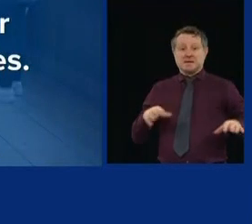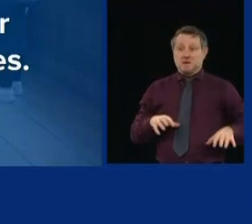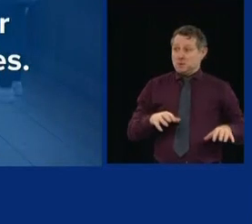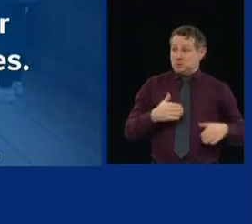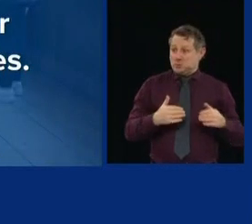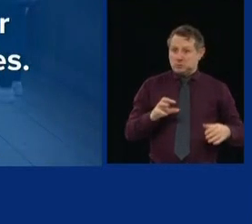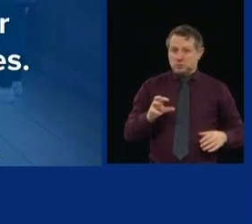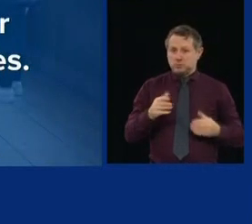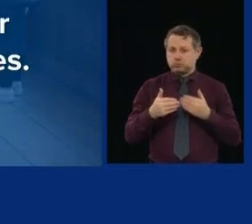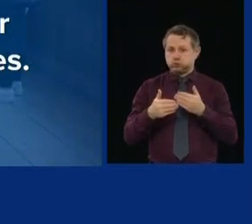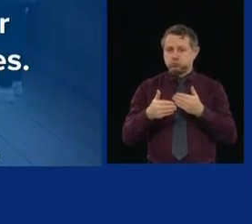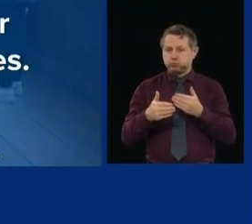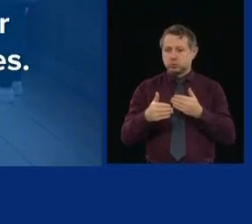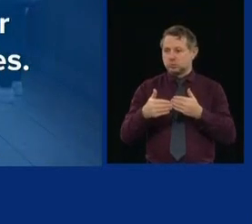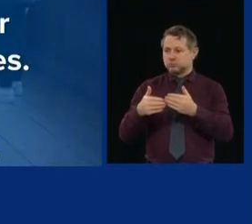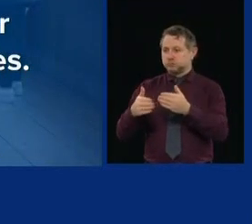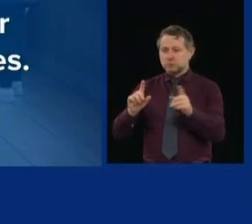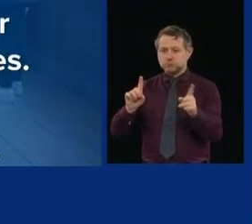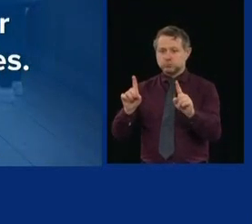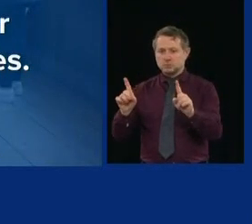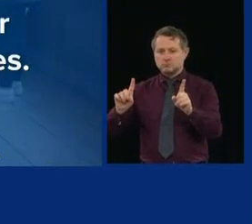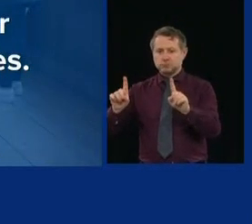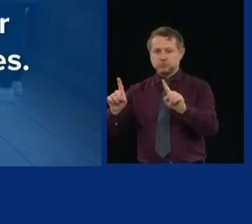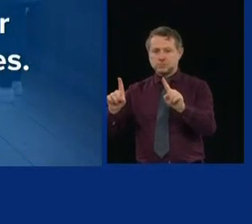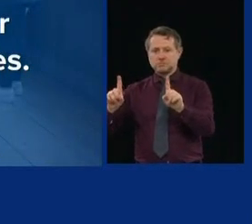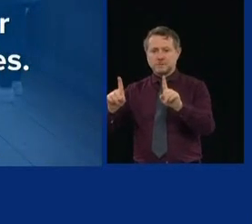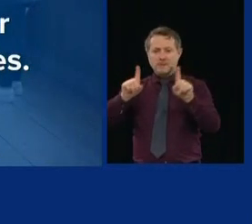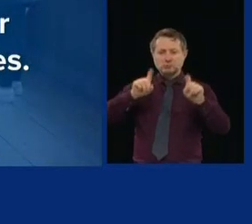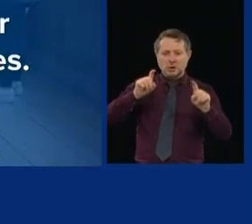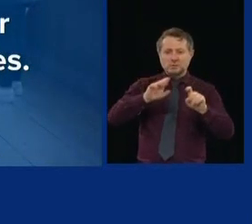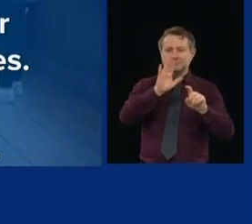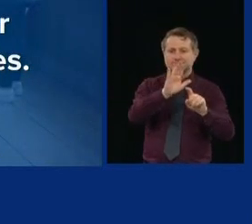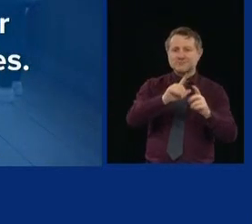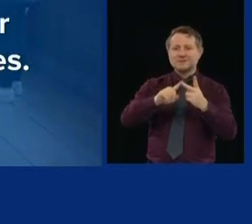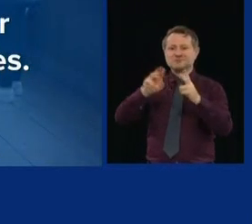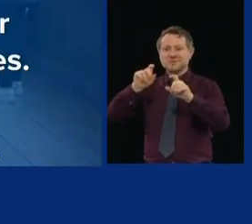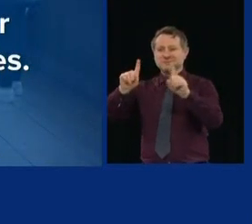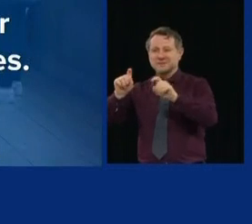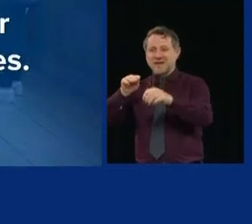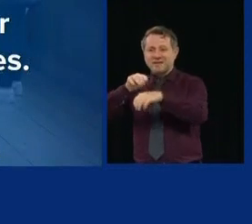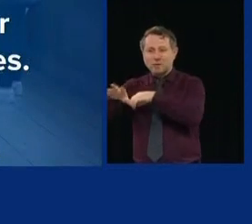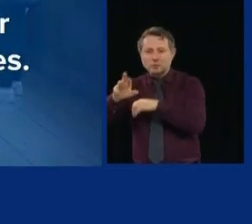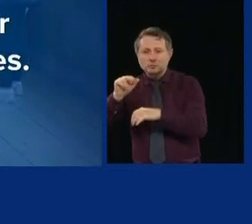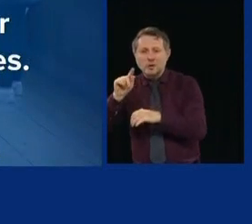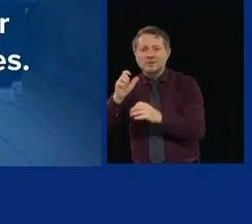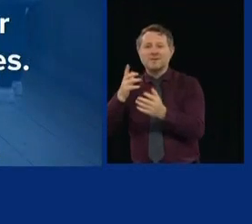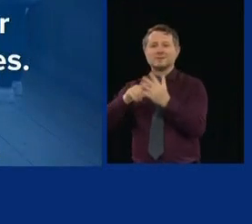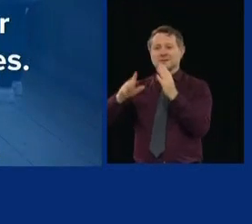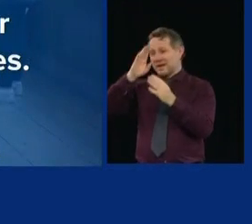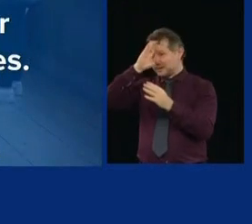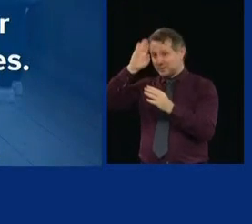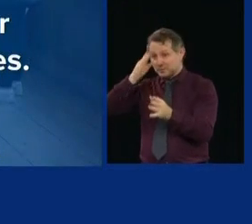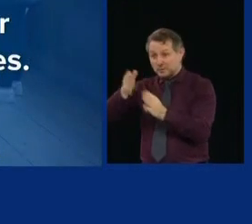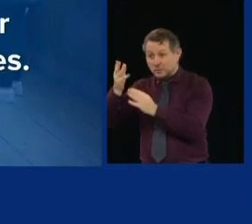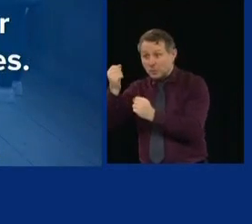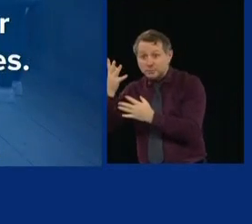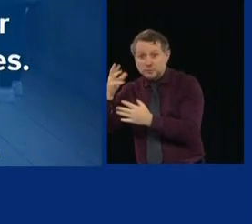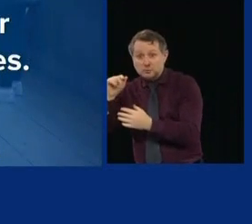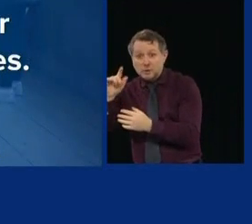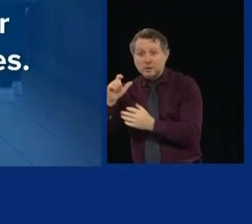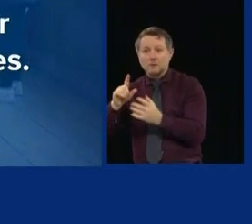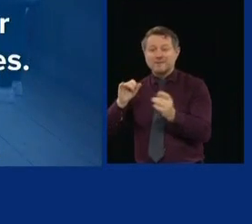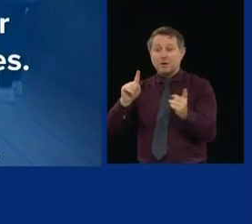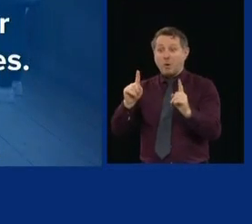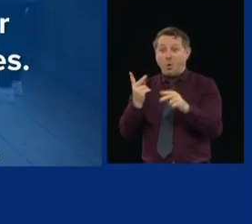the infection rate, testing rate, hospitalization rate. If those numbers start to move, slow down on